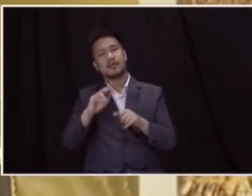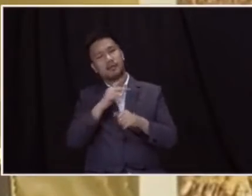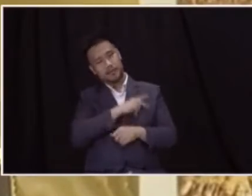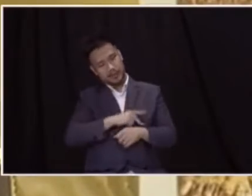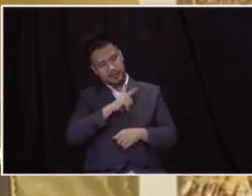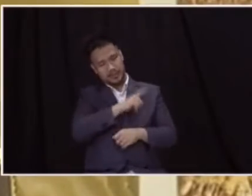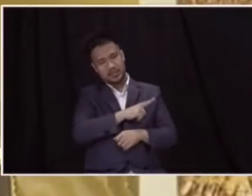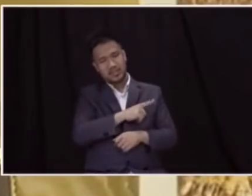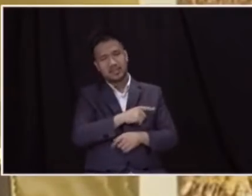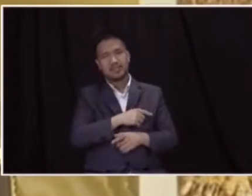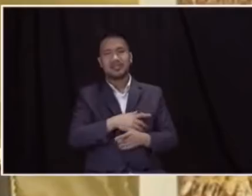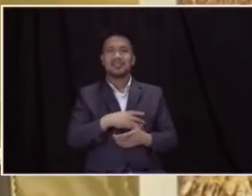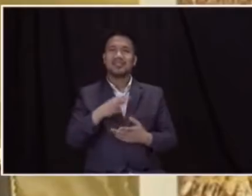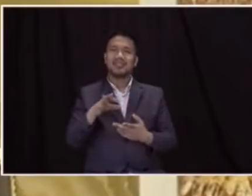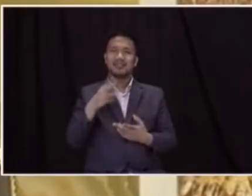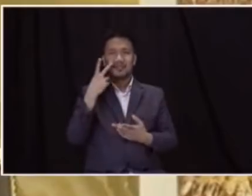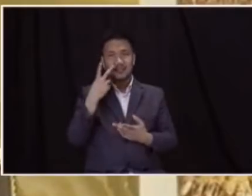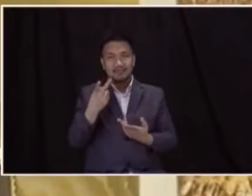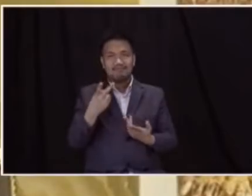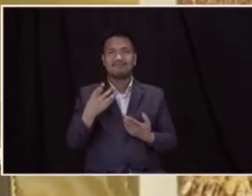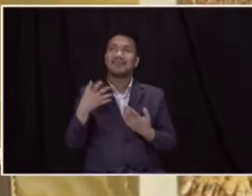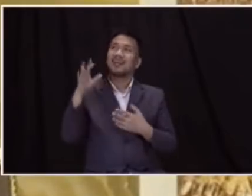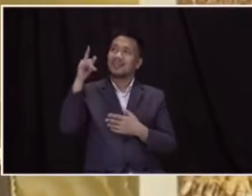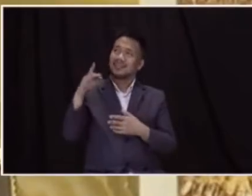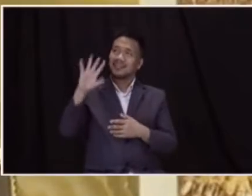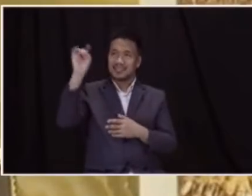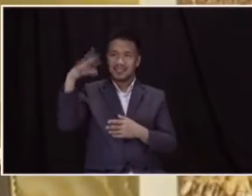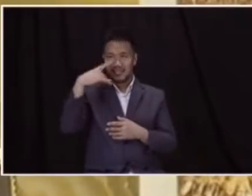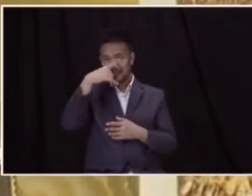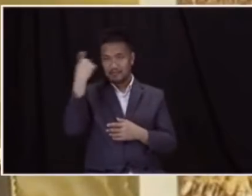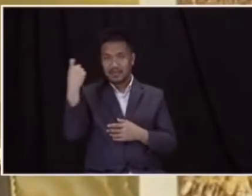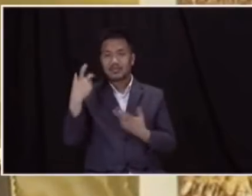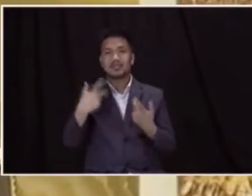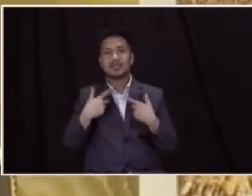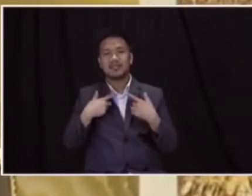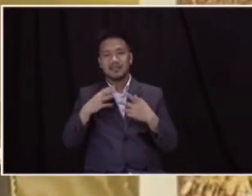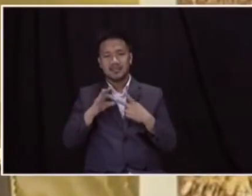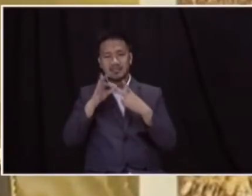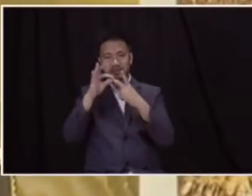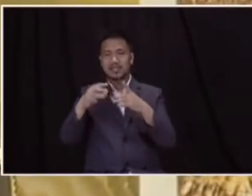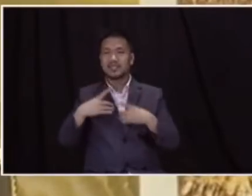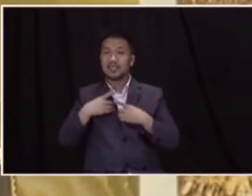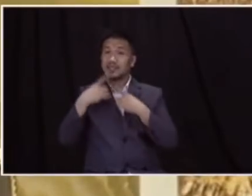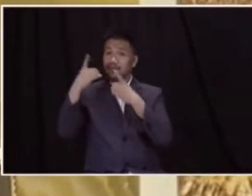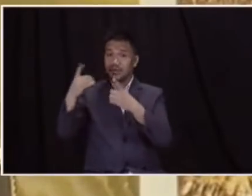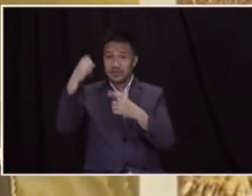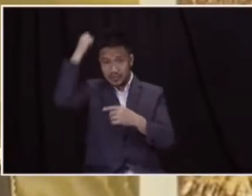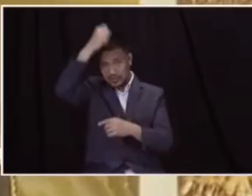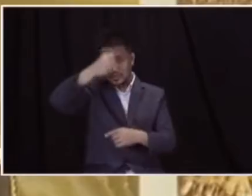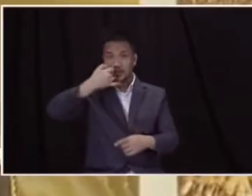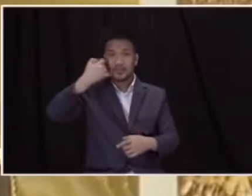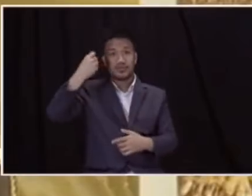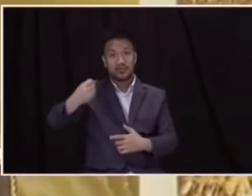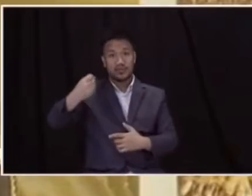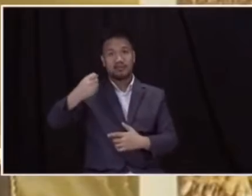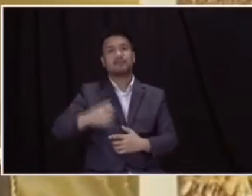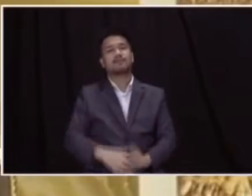Personally, I find it providential because I have a special devotion to Saint Joseph.